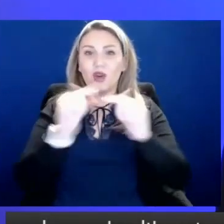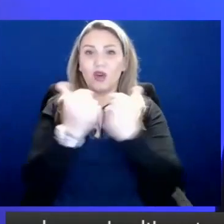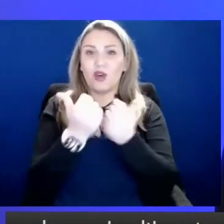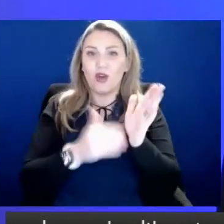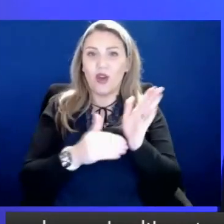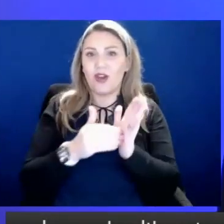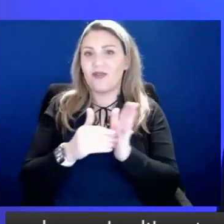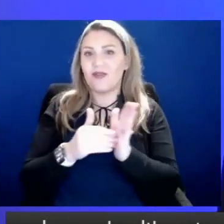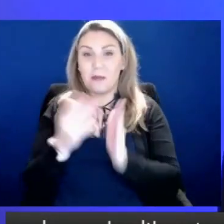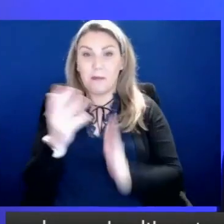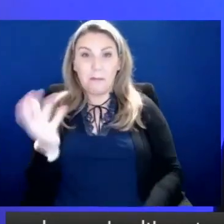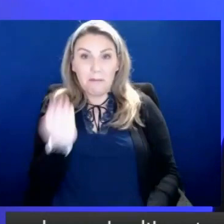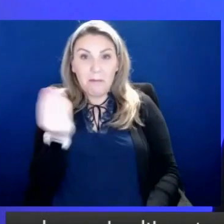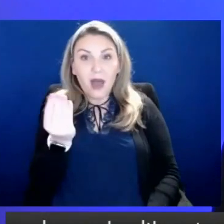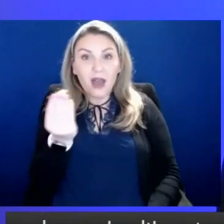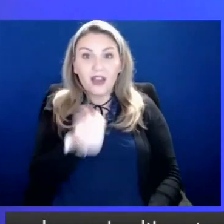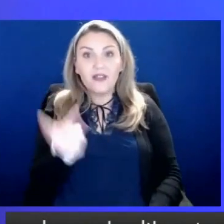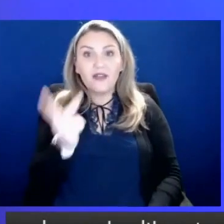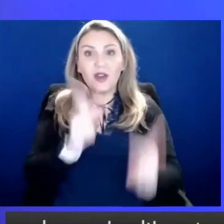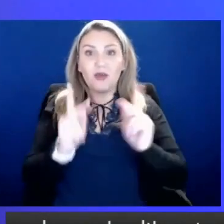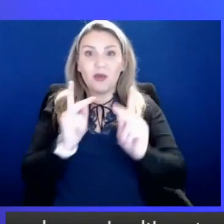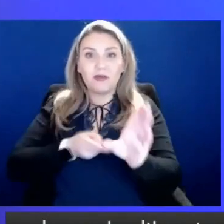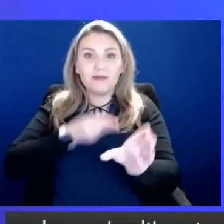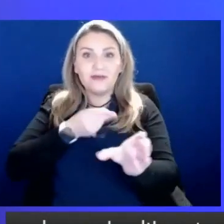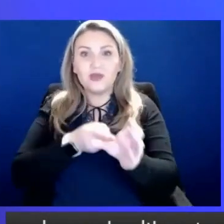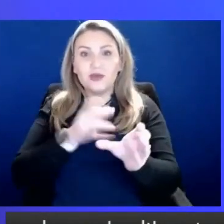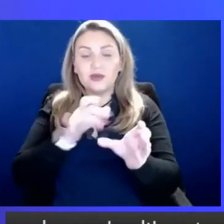a couple of people who had joined the support group were